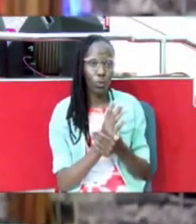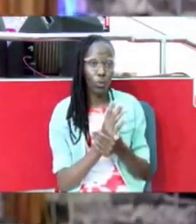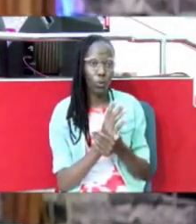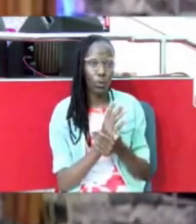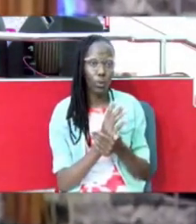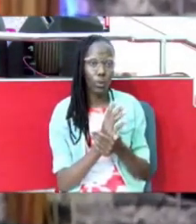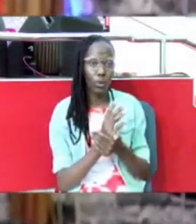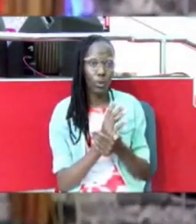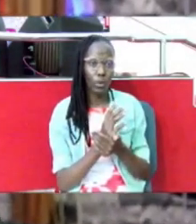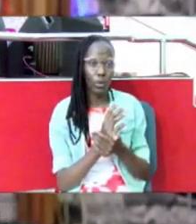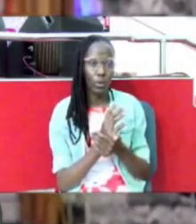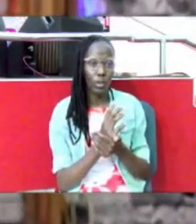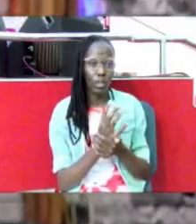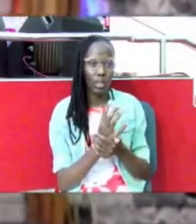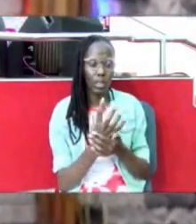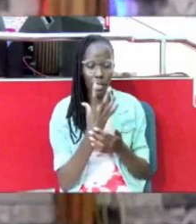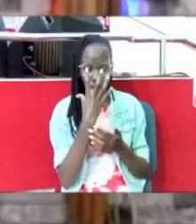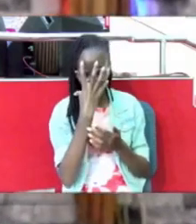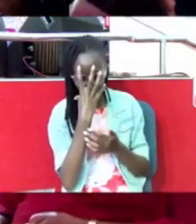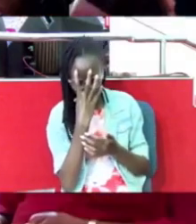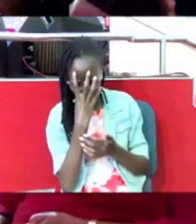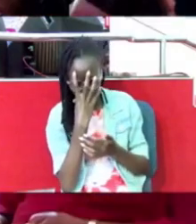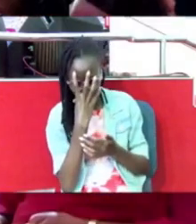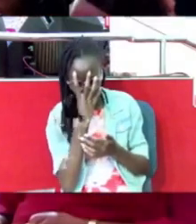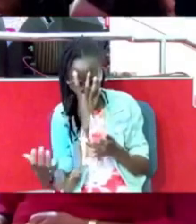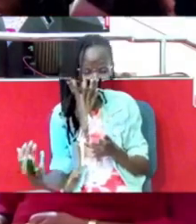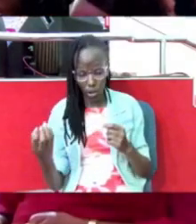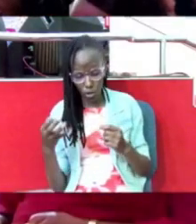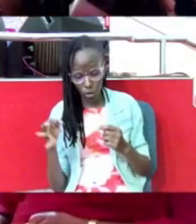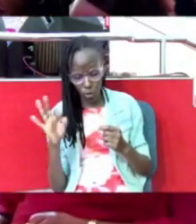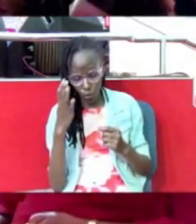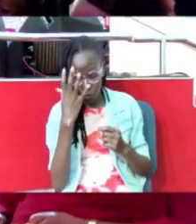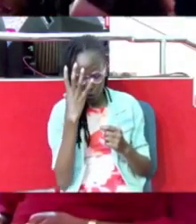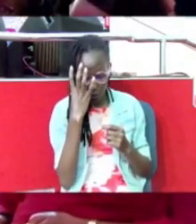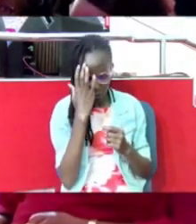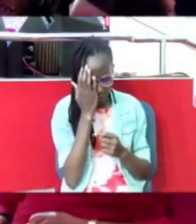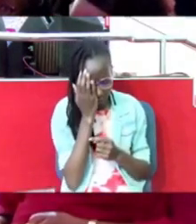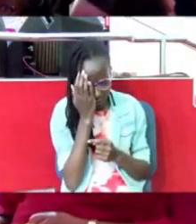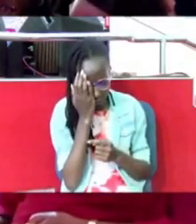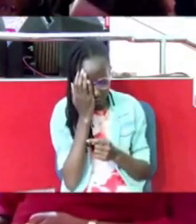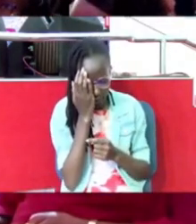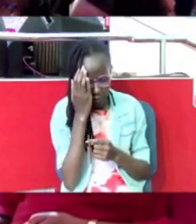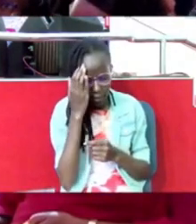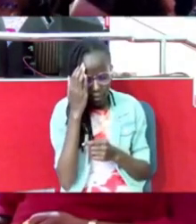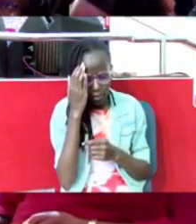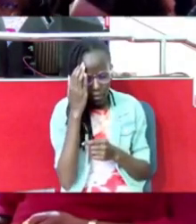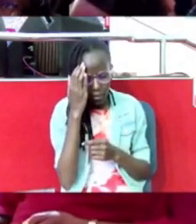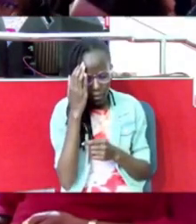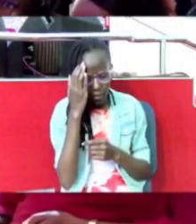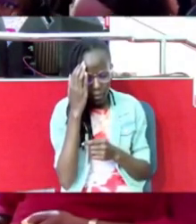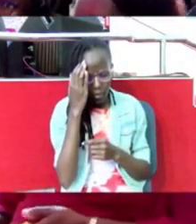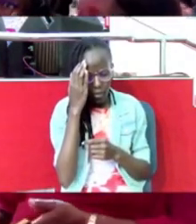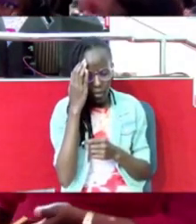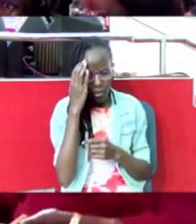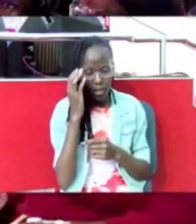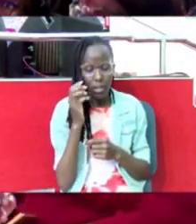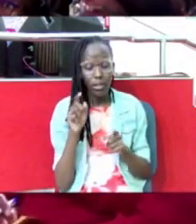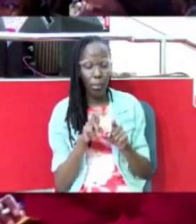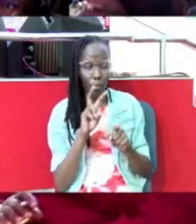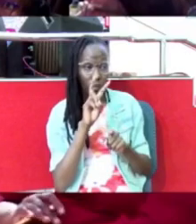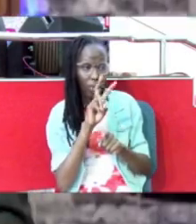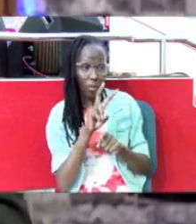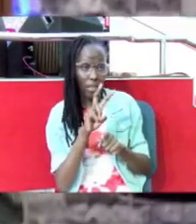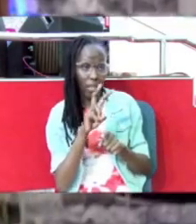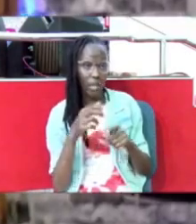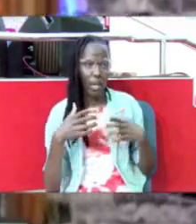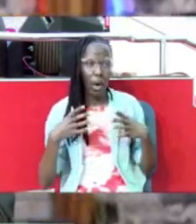There was this disgrace to the children of Israel. Kulikuwa na kudhihakiwa kwa wana wa Israeli. He was saying that the person who was